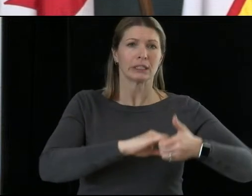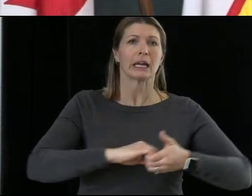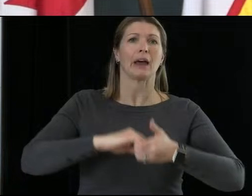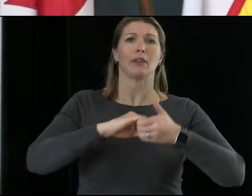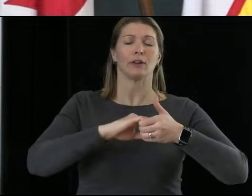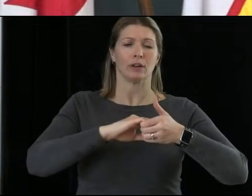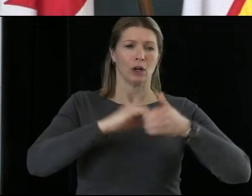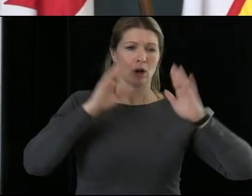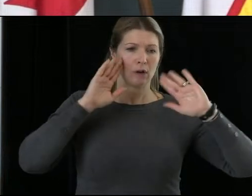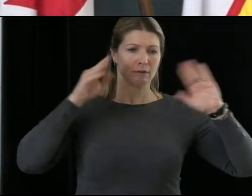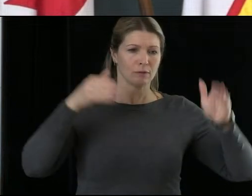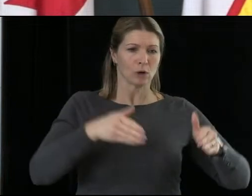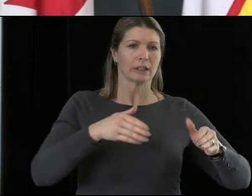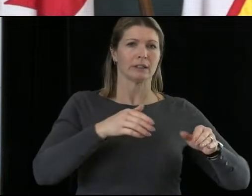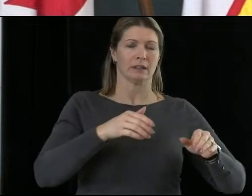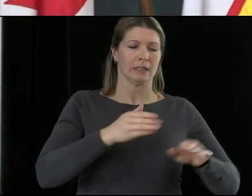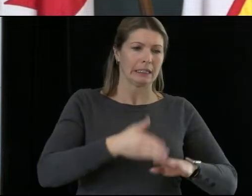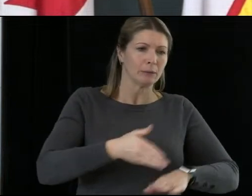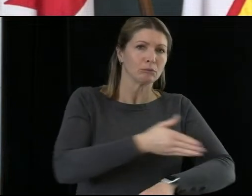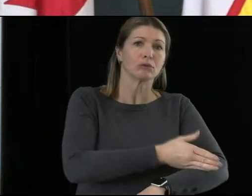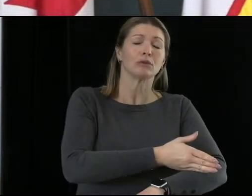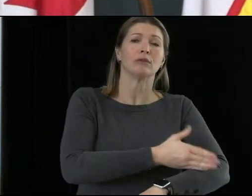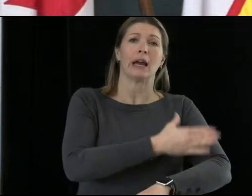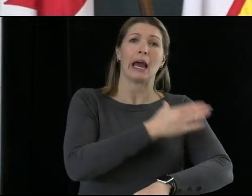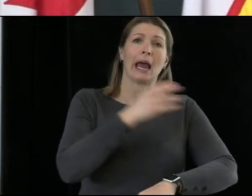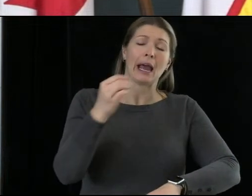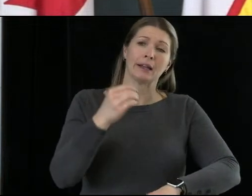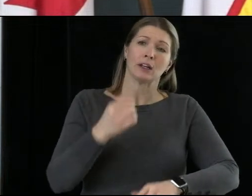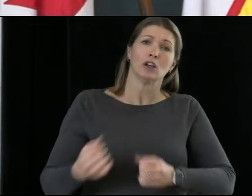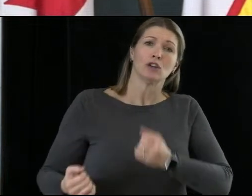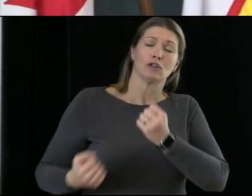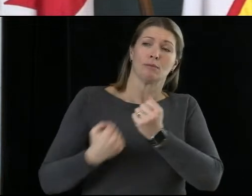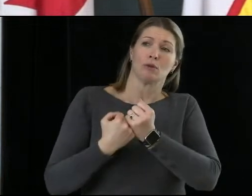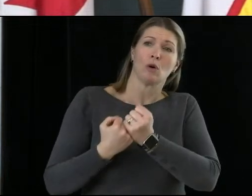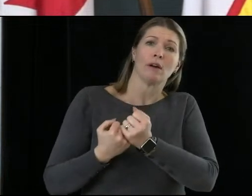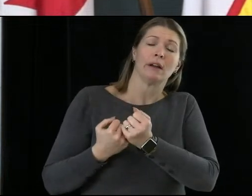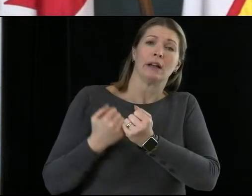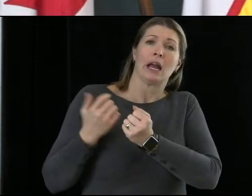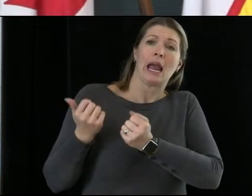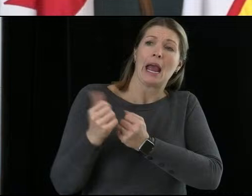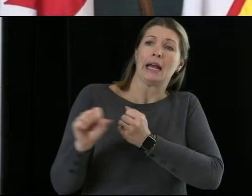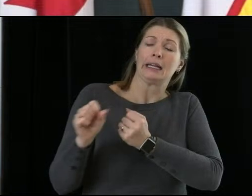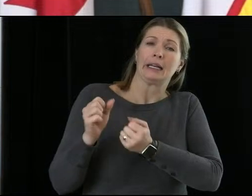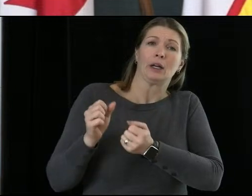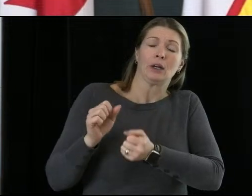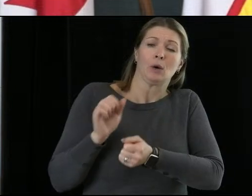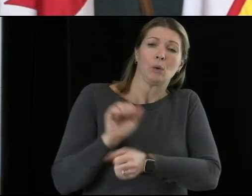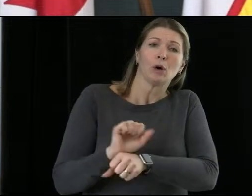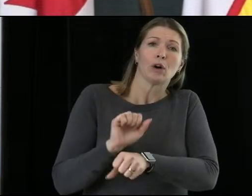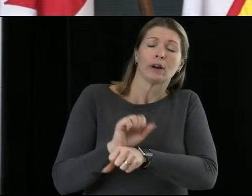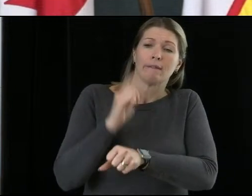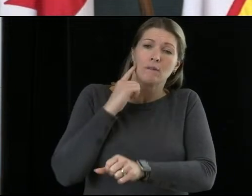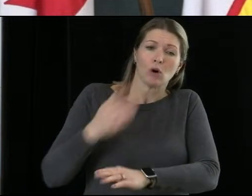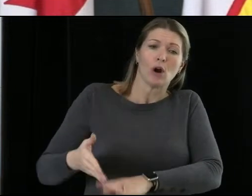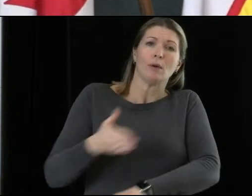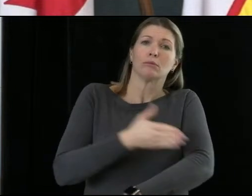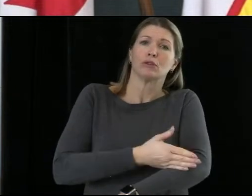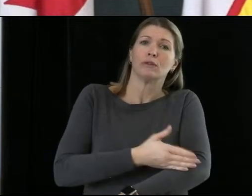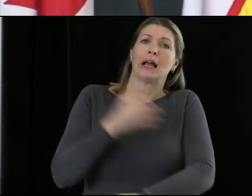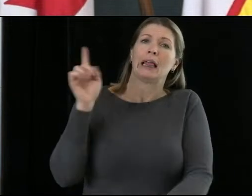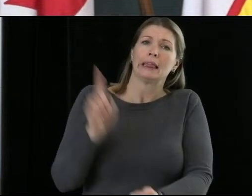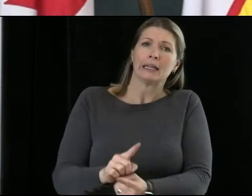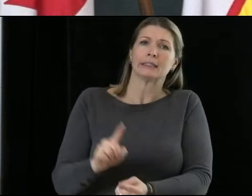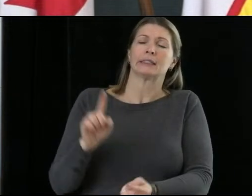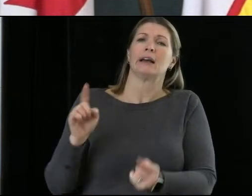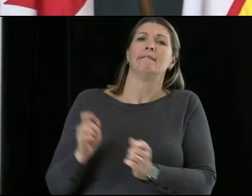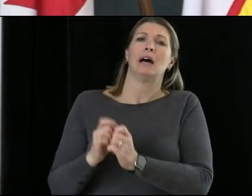and draw upon this period of heightened attention to gain support for local efforts to eliminate gender-based violence.